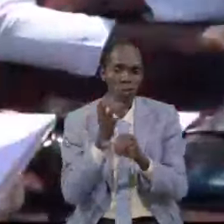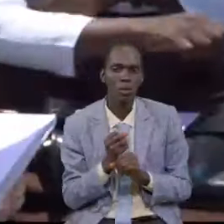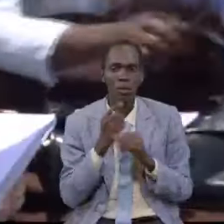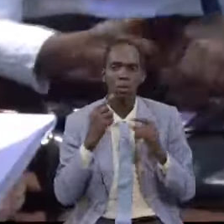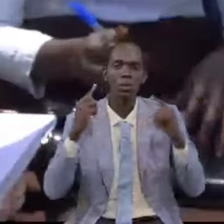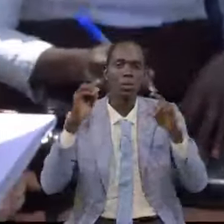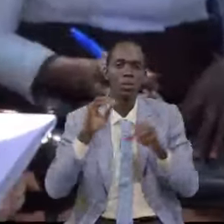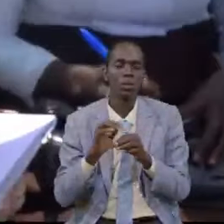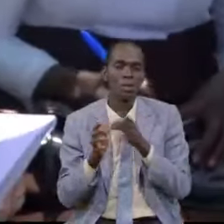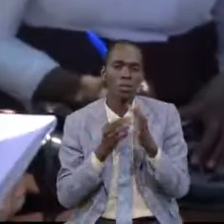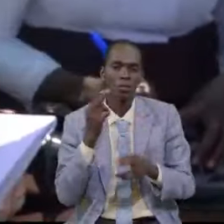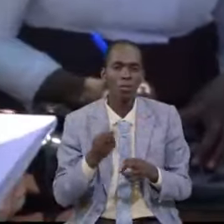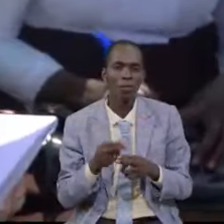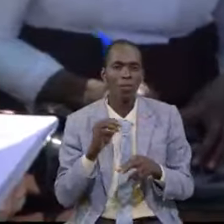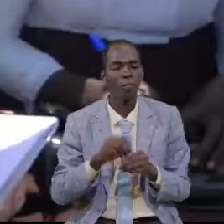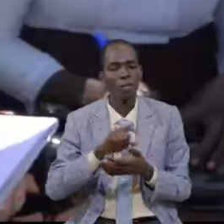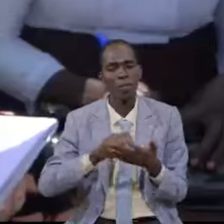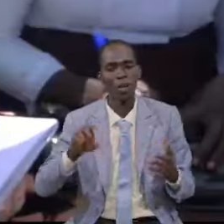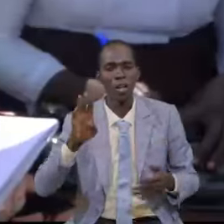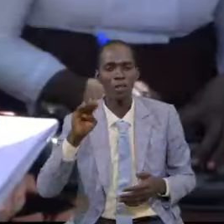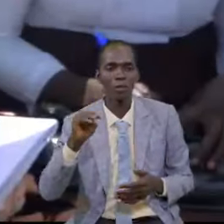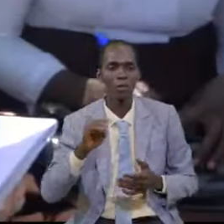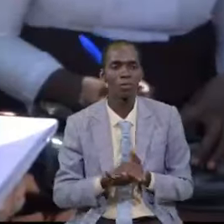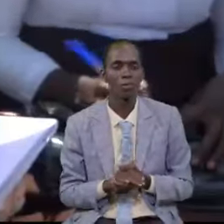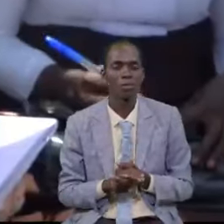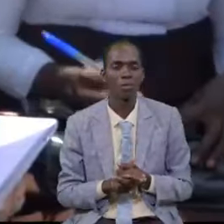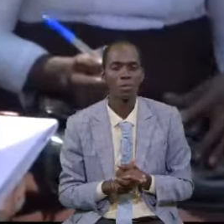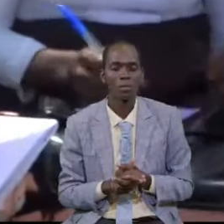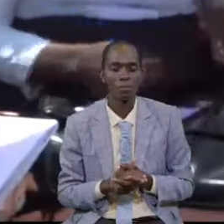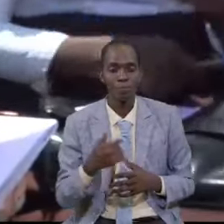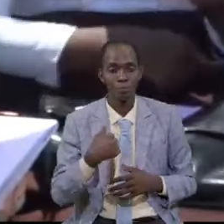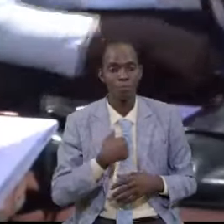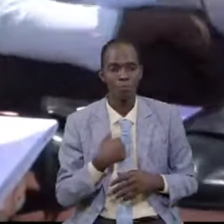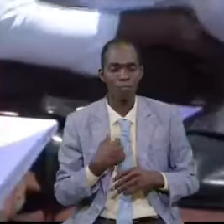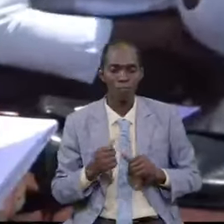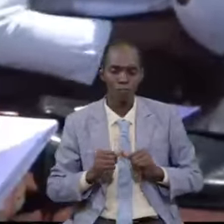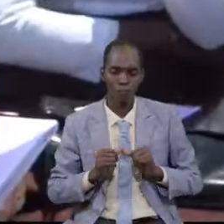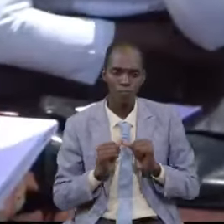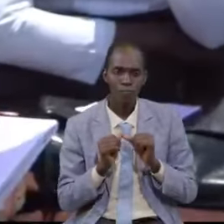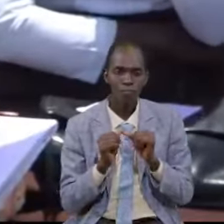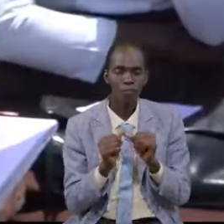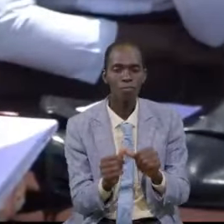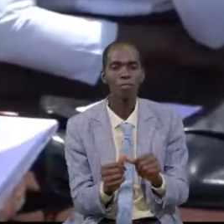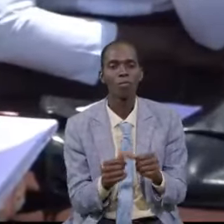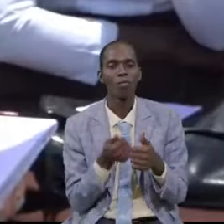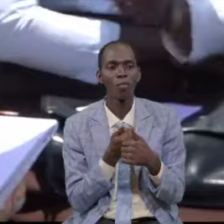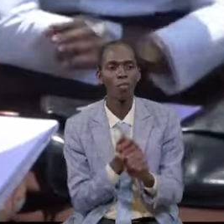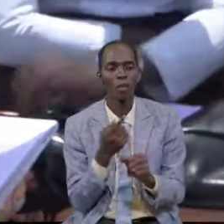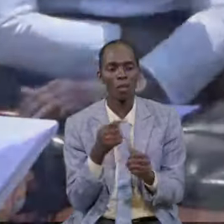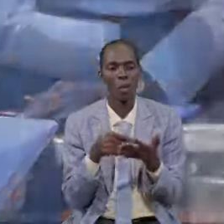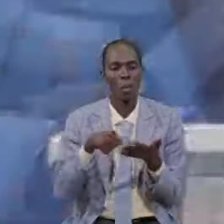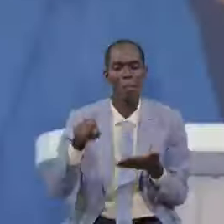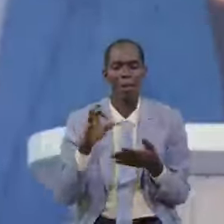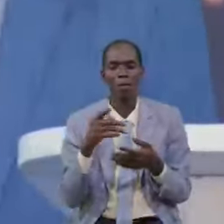verse 14, I press toward the mark of the prize of the high calling